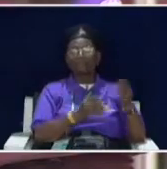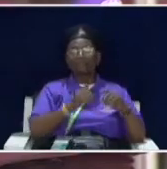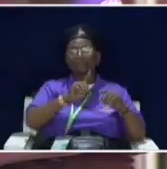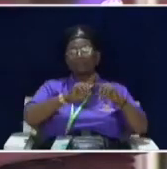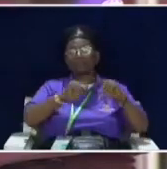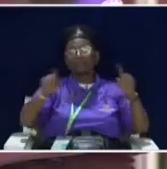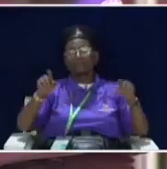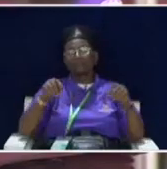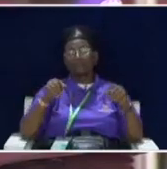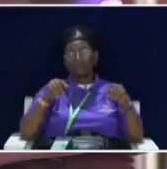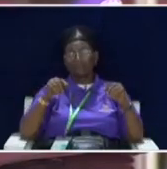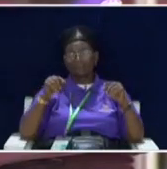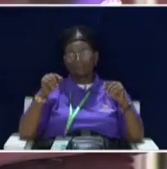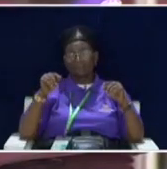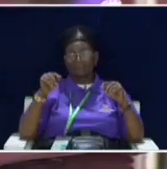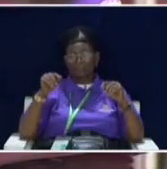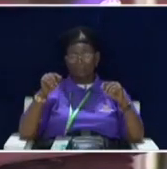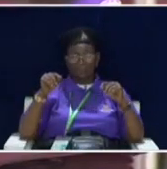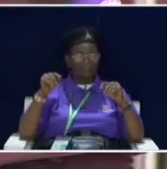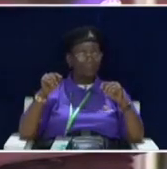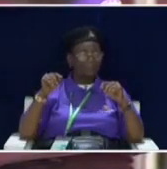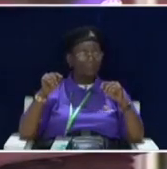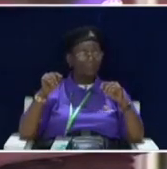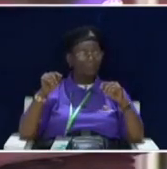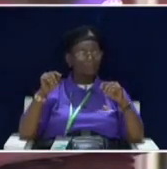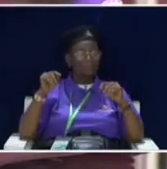deliverance. Yo mu itusile ati dande wa ni.